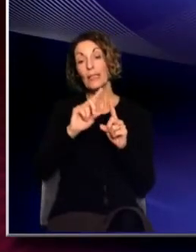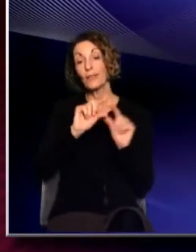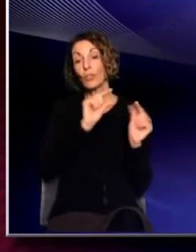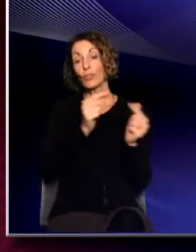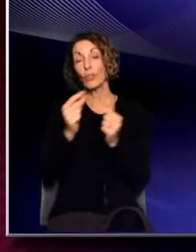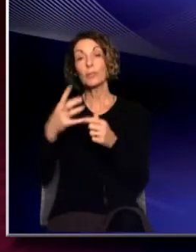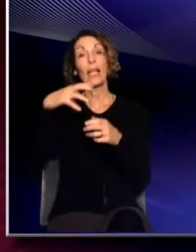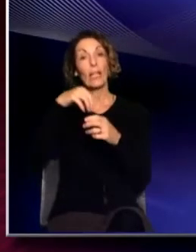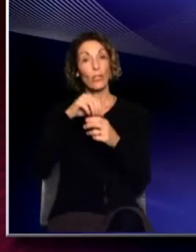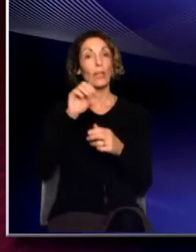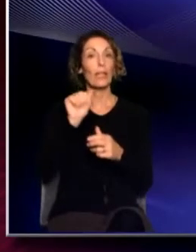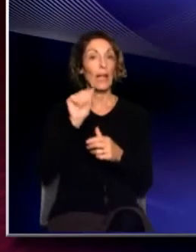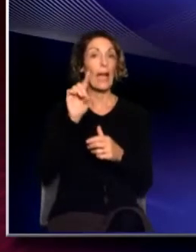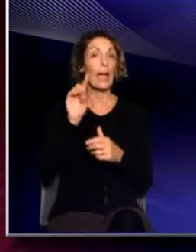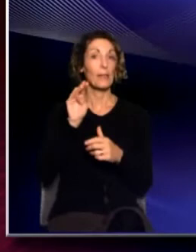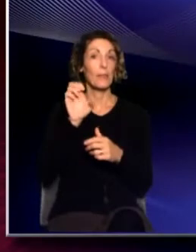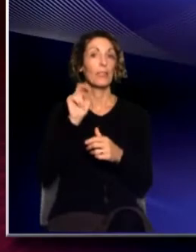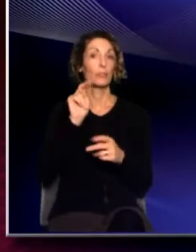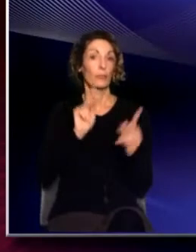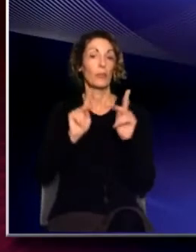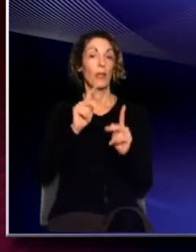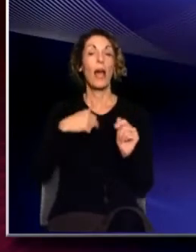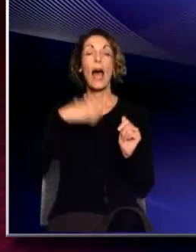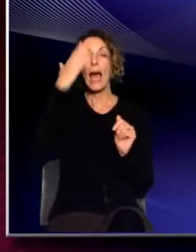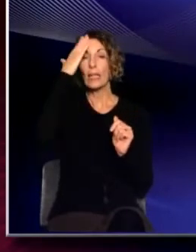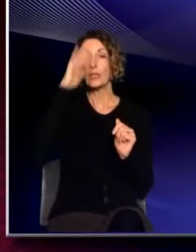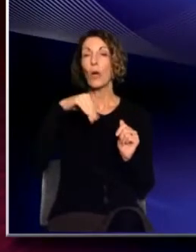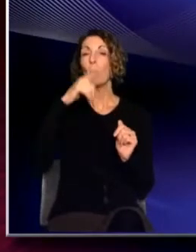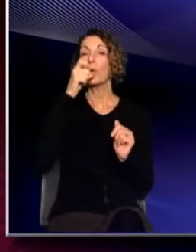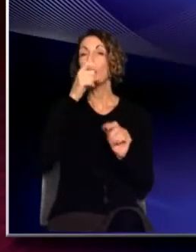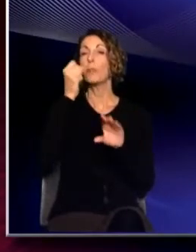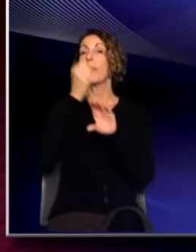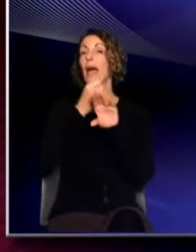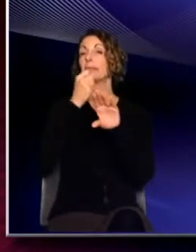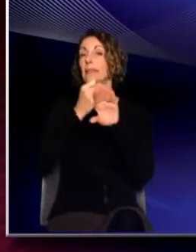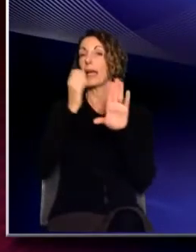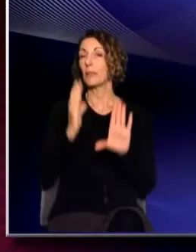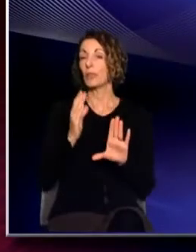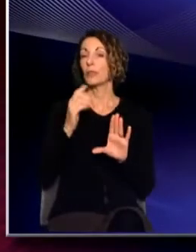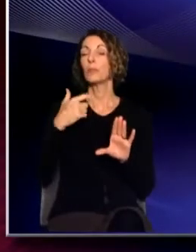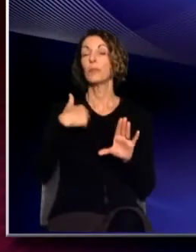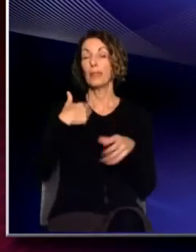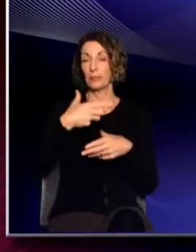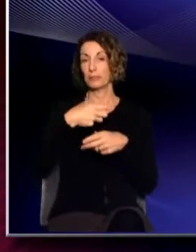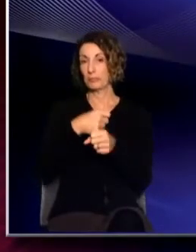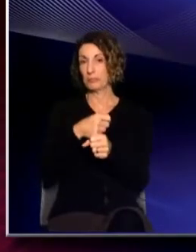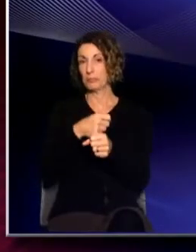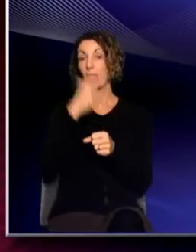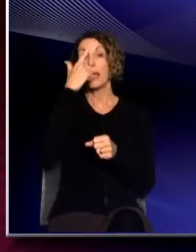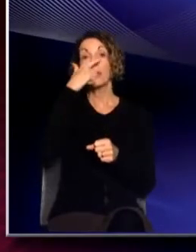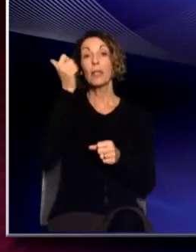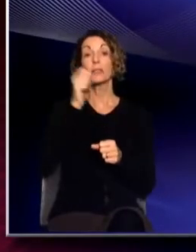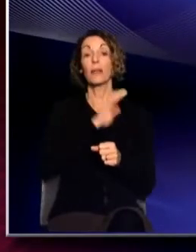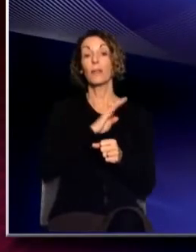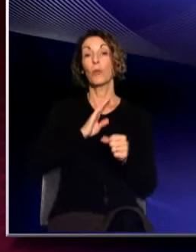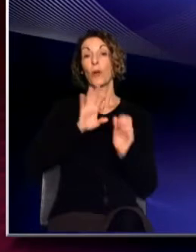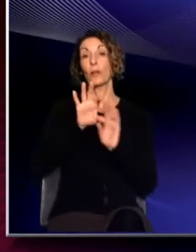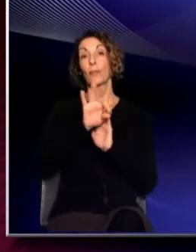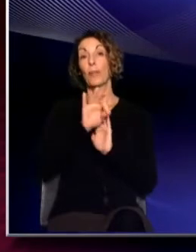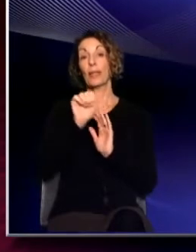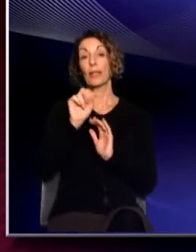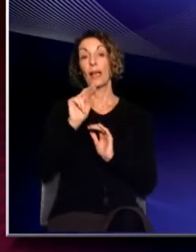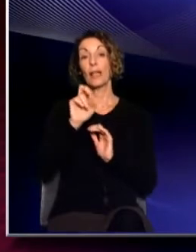administrators. I knew who was the backstabber. I make it short. Since a board chose Annette Reichman